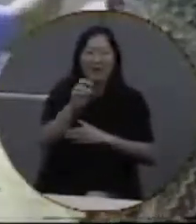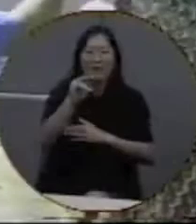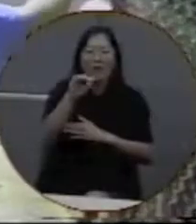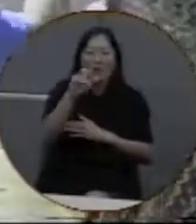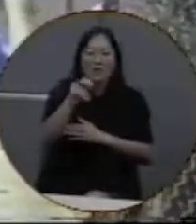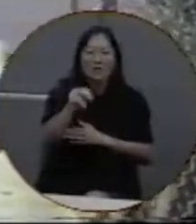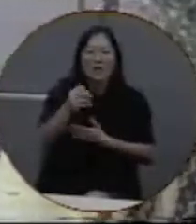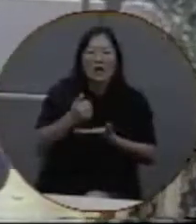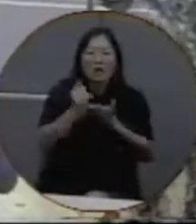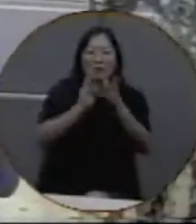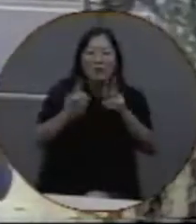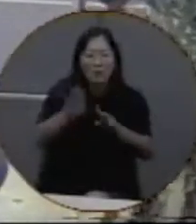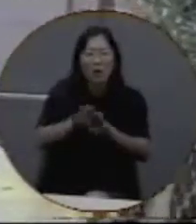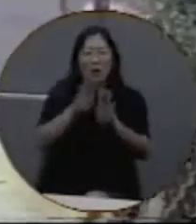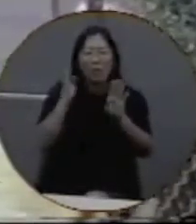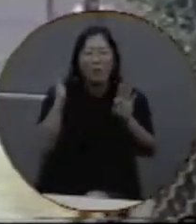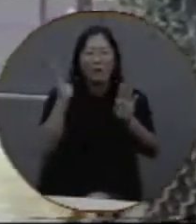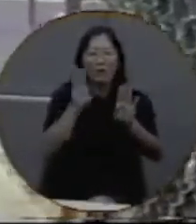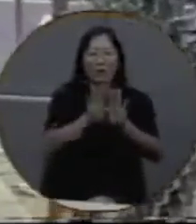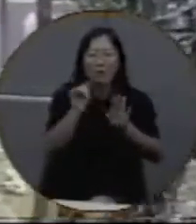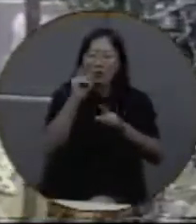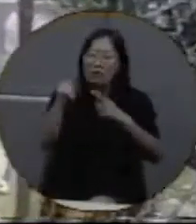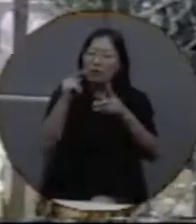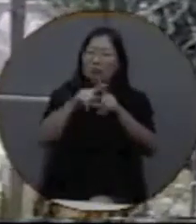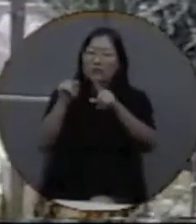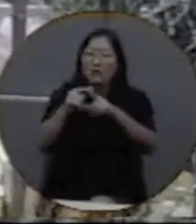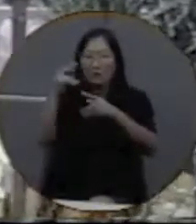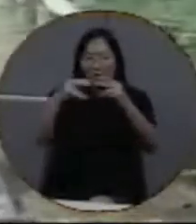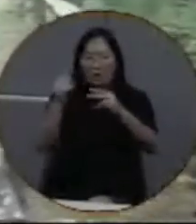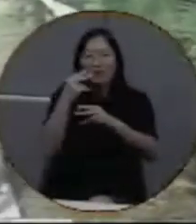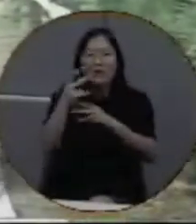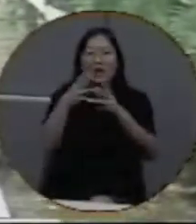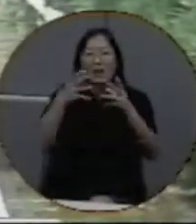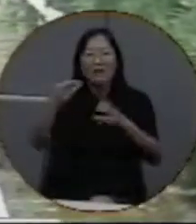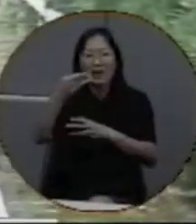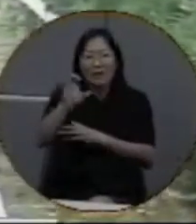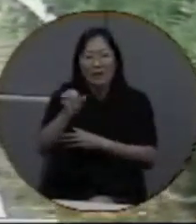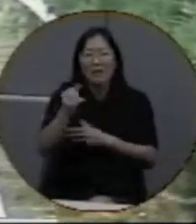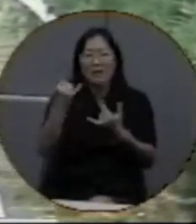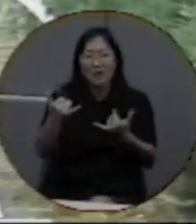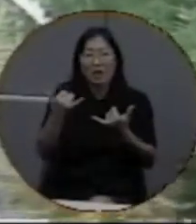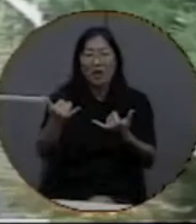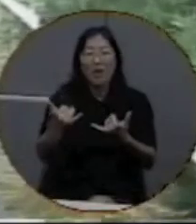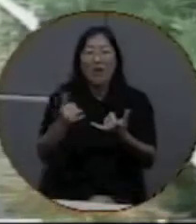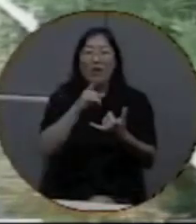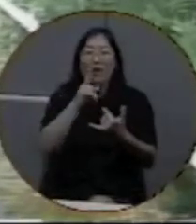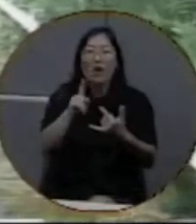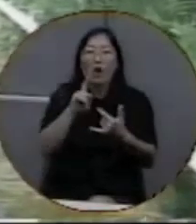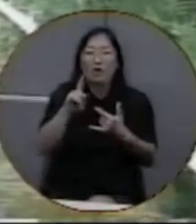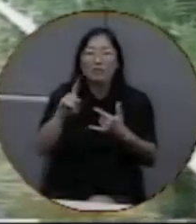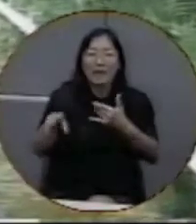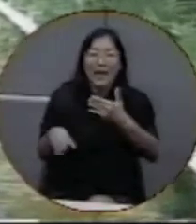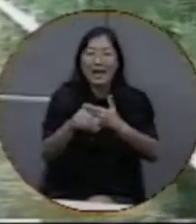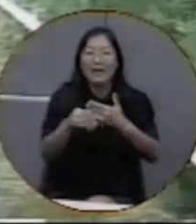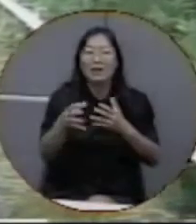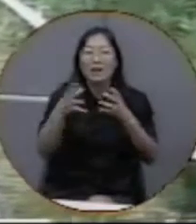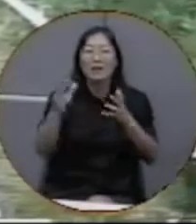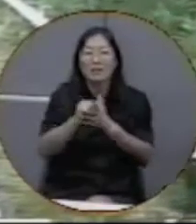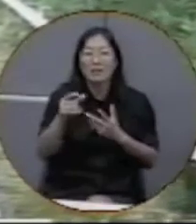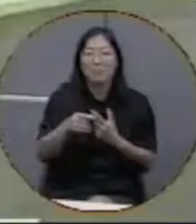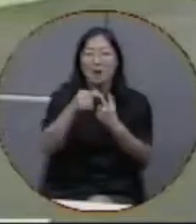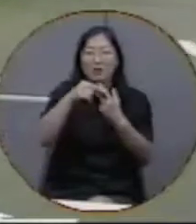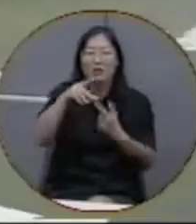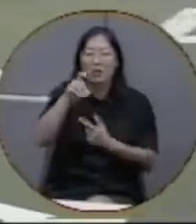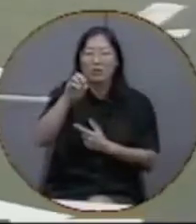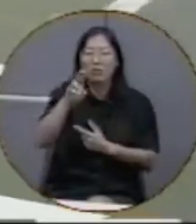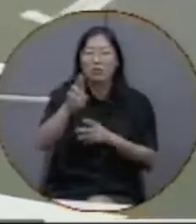doors. So if you go out to buildings, you will see a lot of handicapped, or in fact right now they're putting in a lot of these special doorknobs